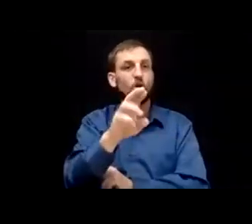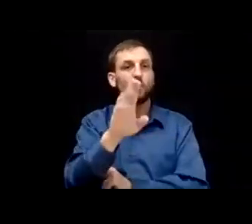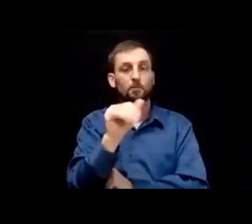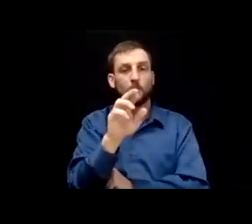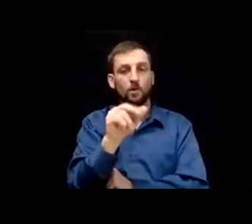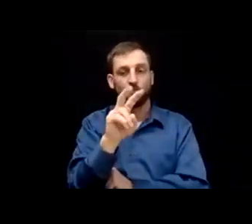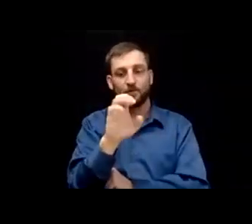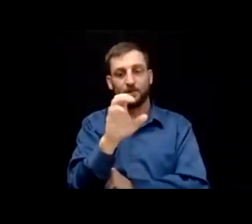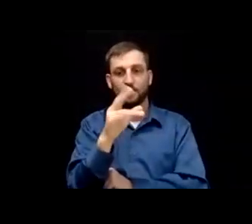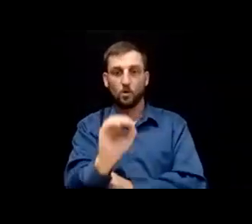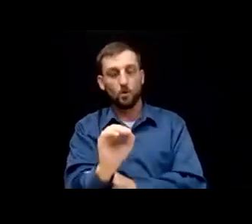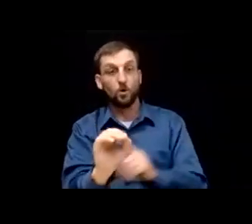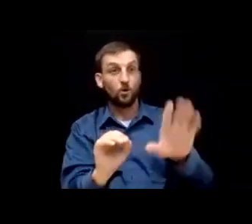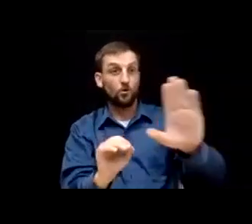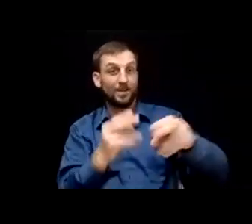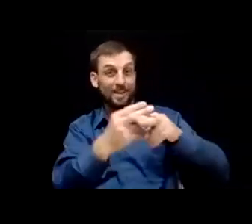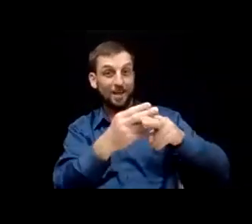You have a difficult name like me.